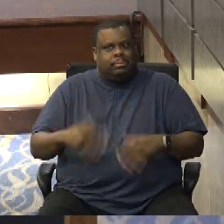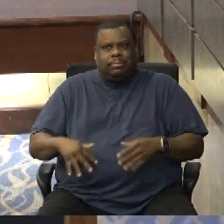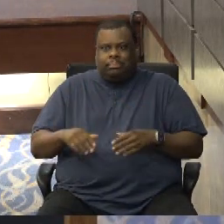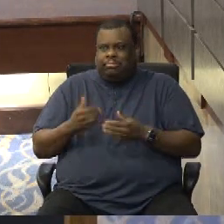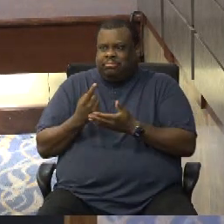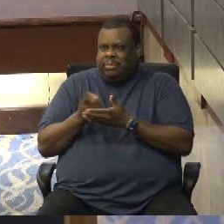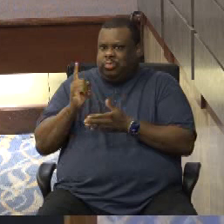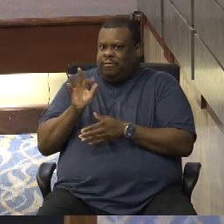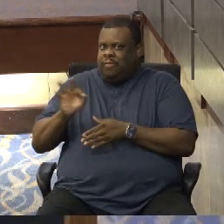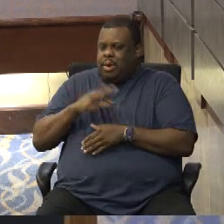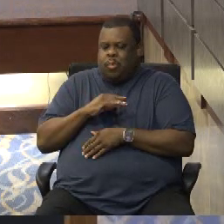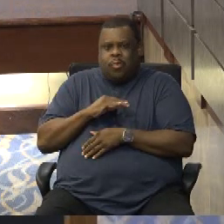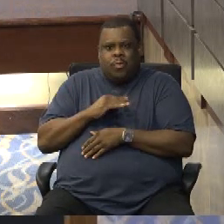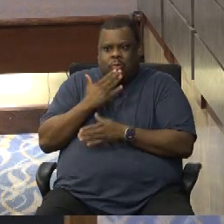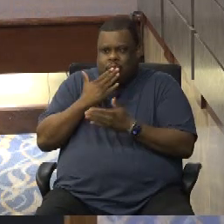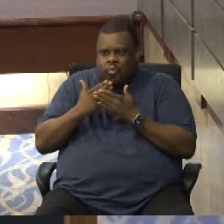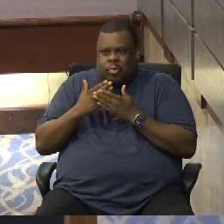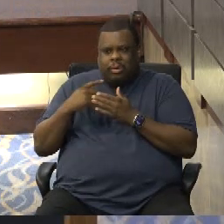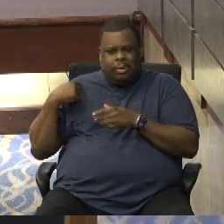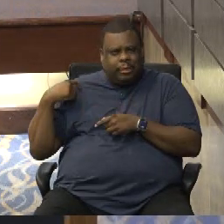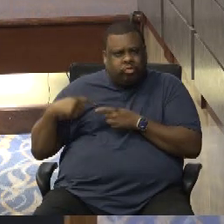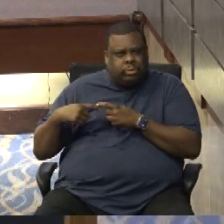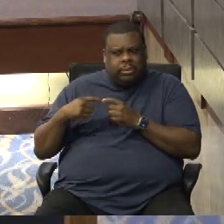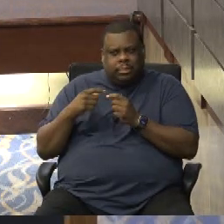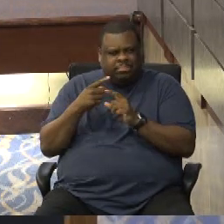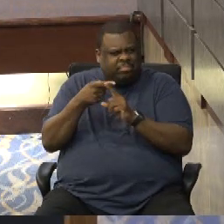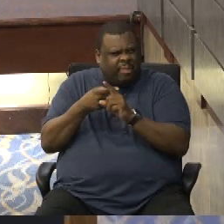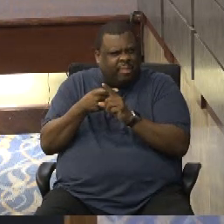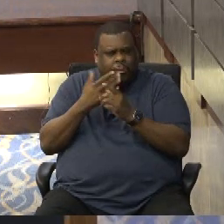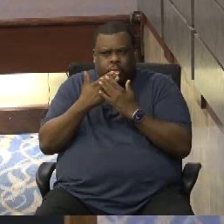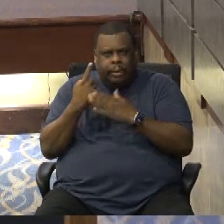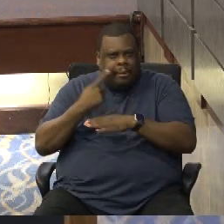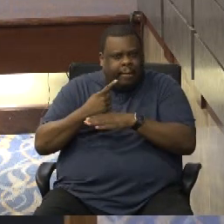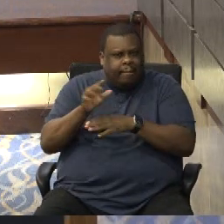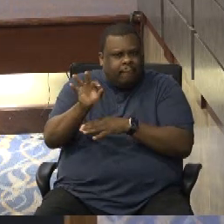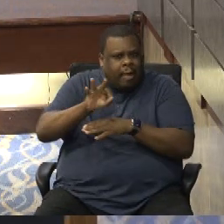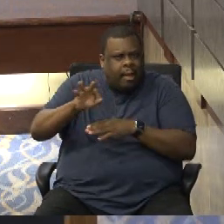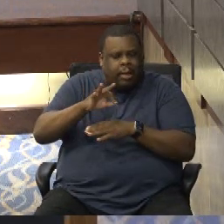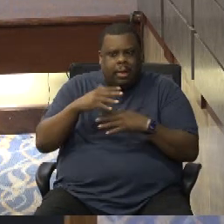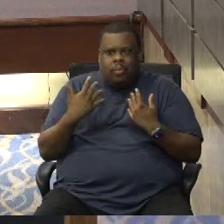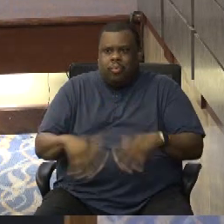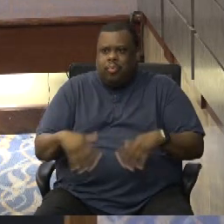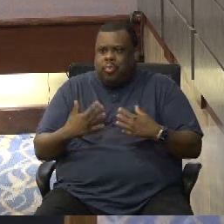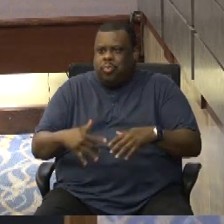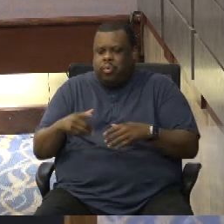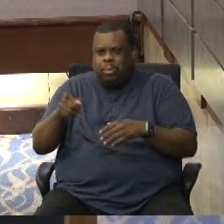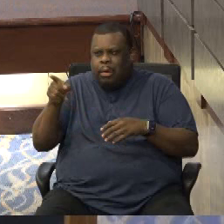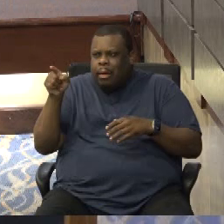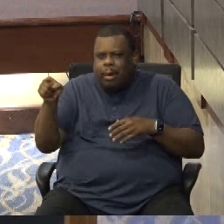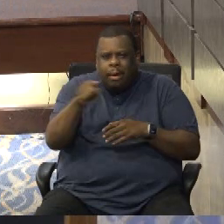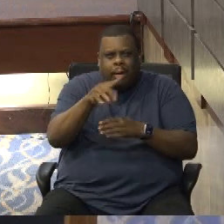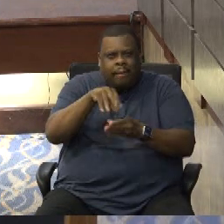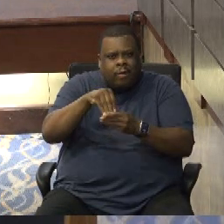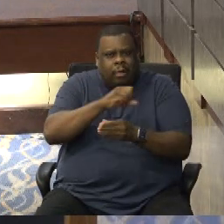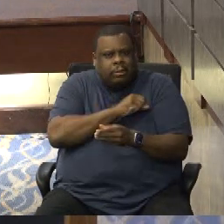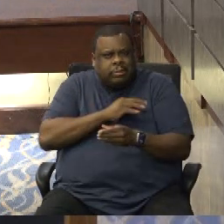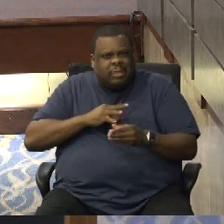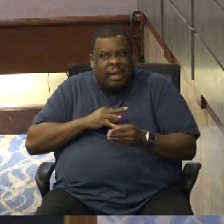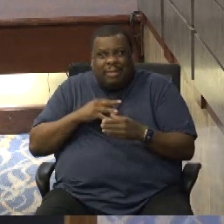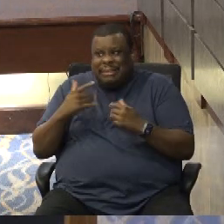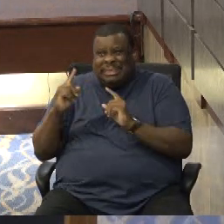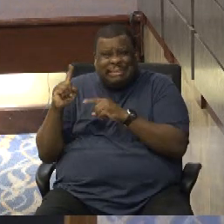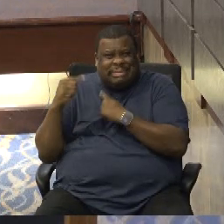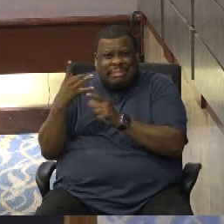awesome display. Thank you, Sean, Essie, all the staff that worked for 8